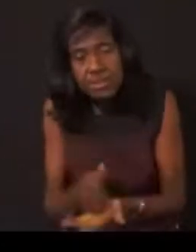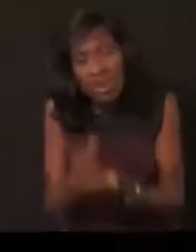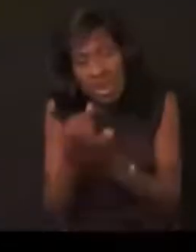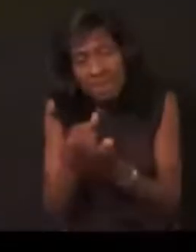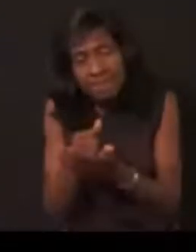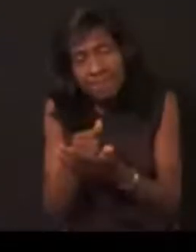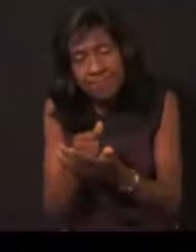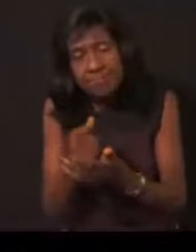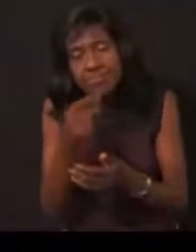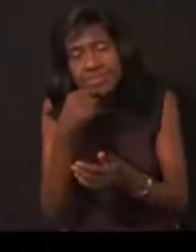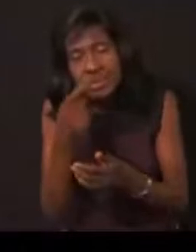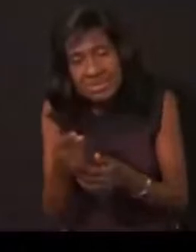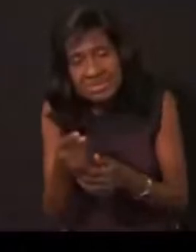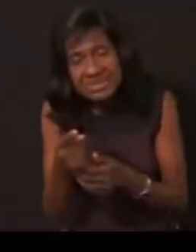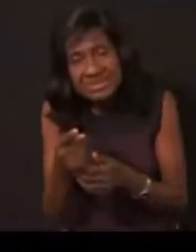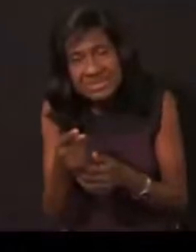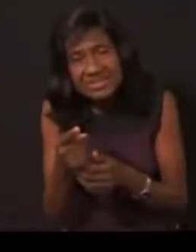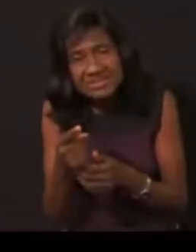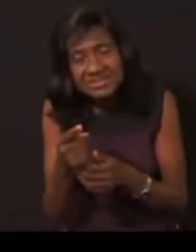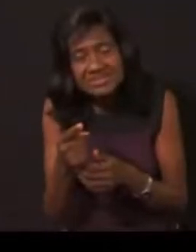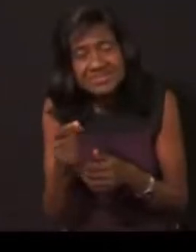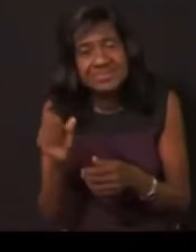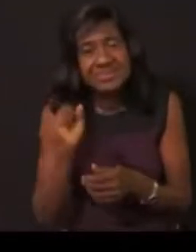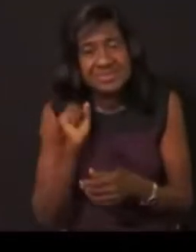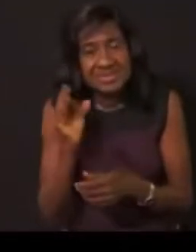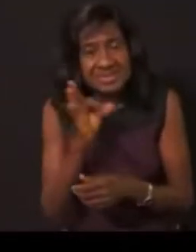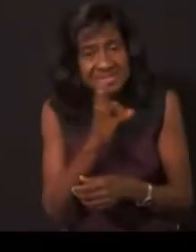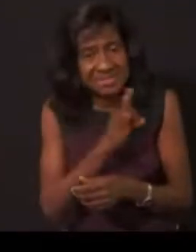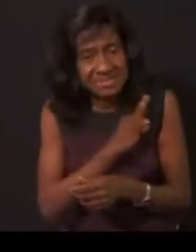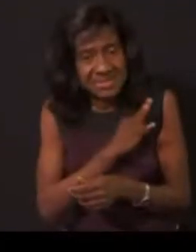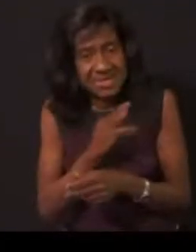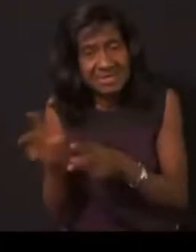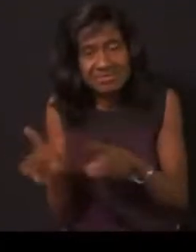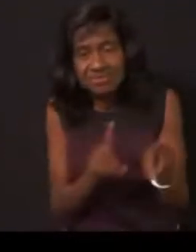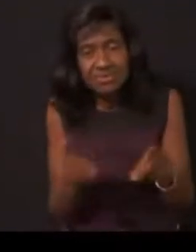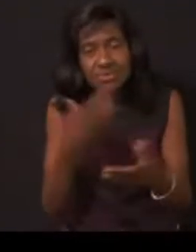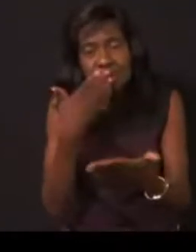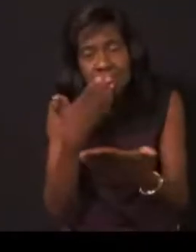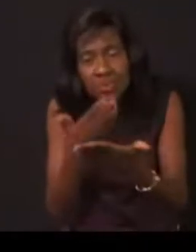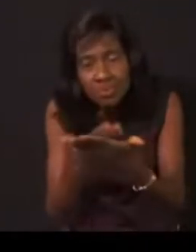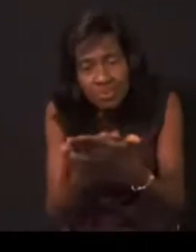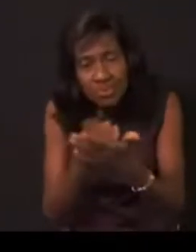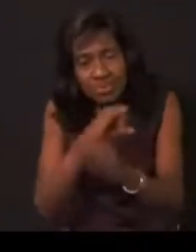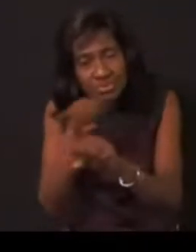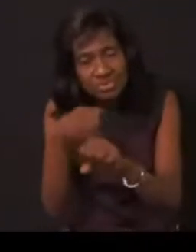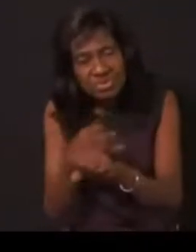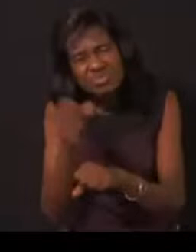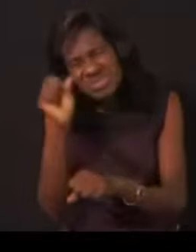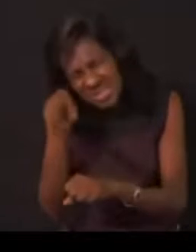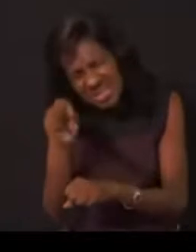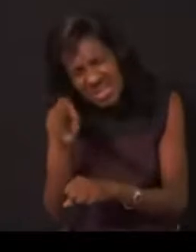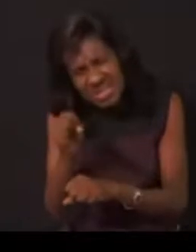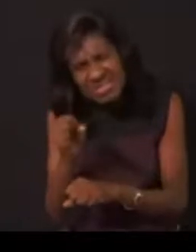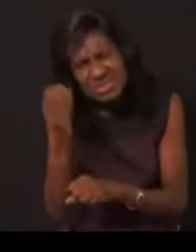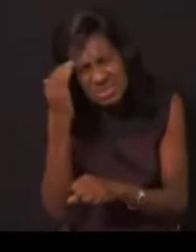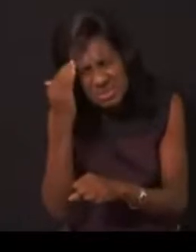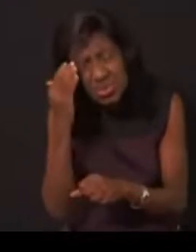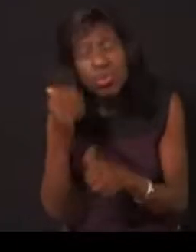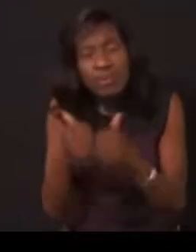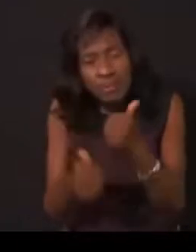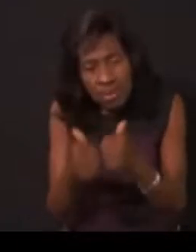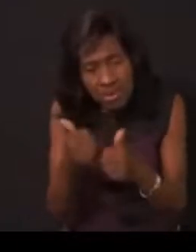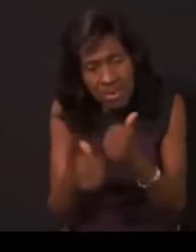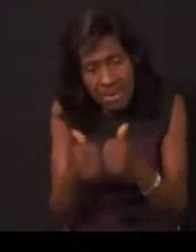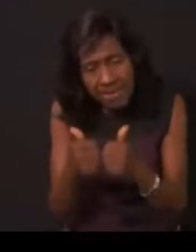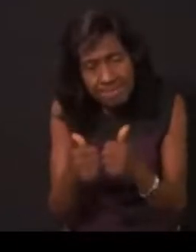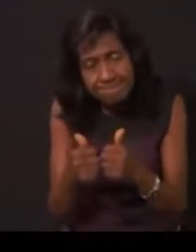I am telling you, the staff have been doing a great job. Yes, there are problems. They have been overwhelmed at times, but